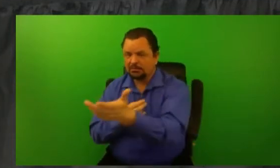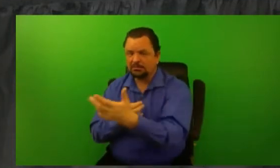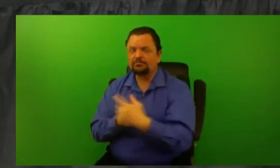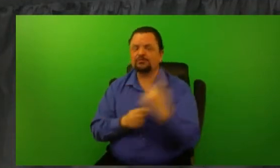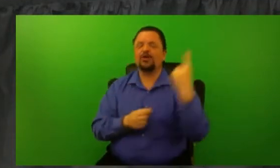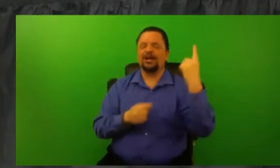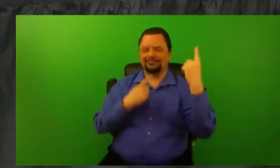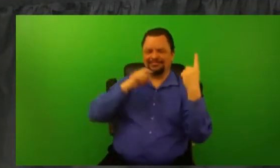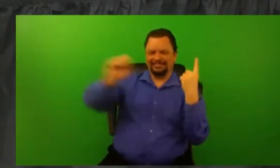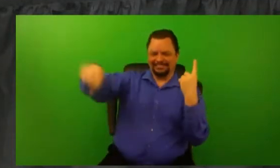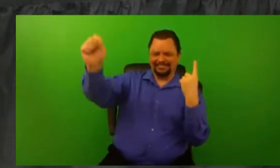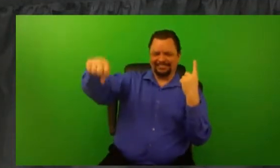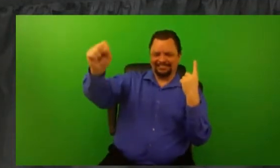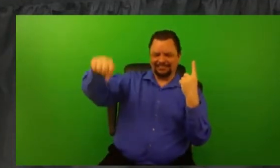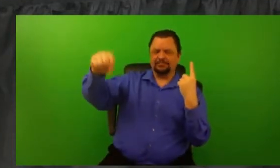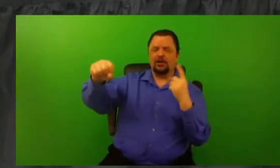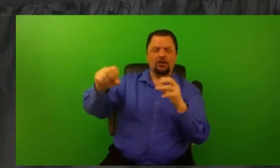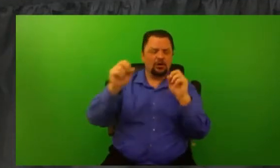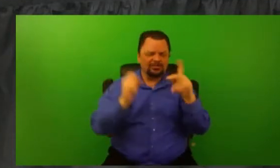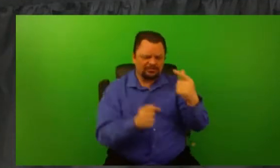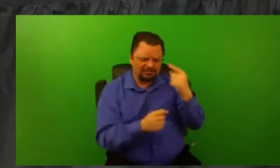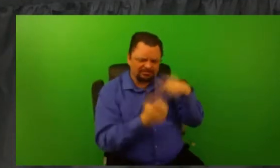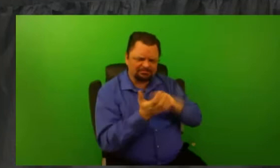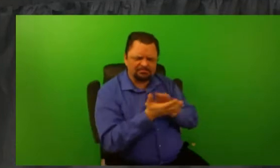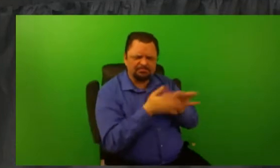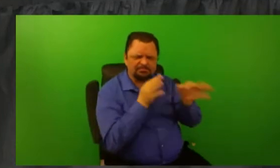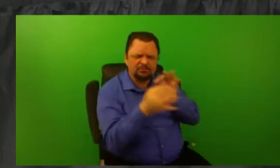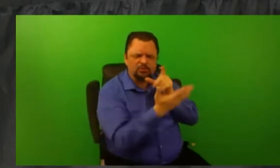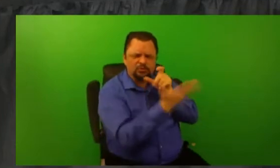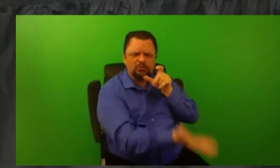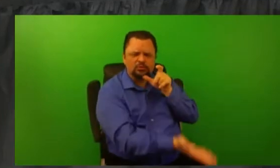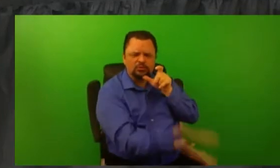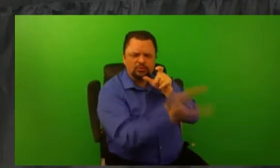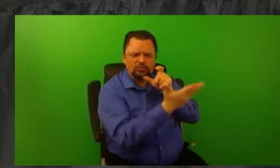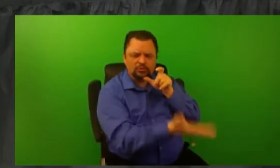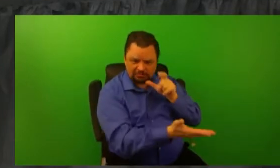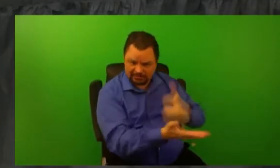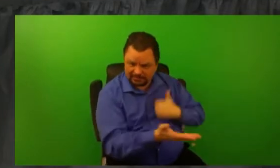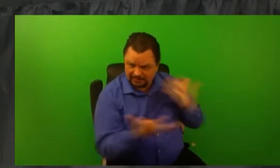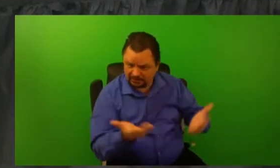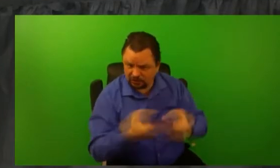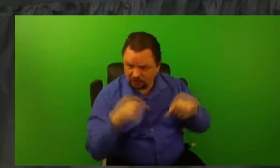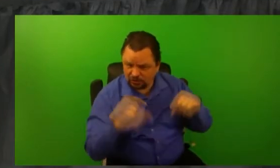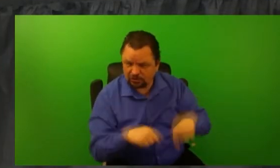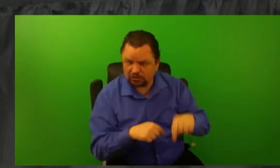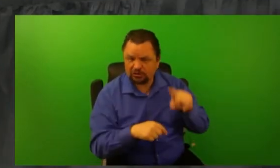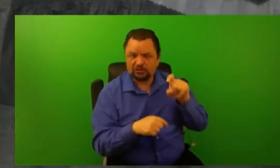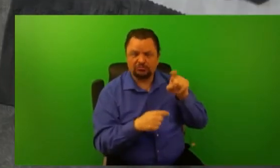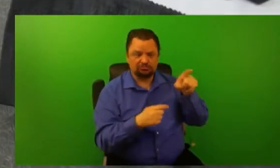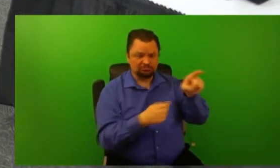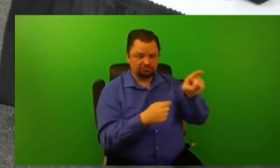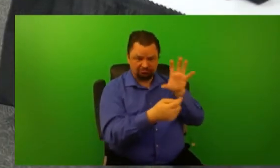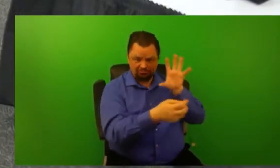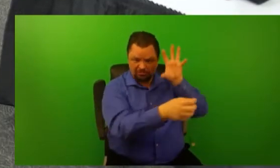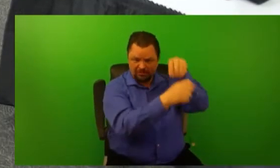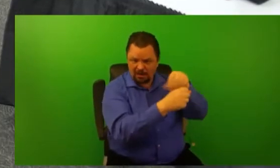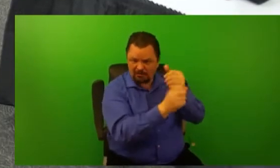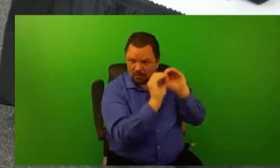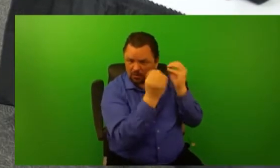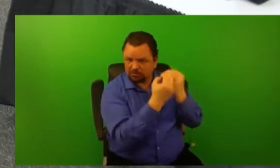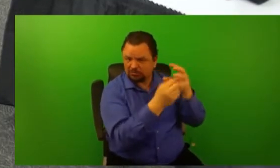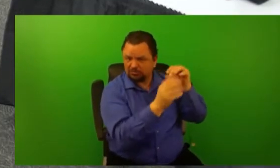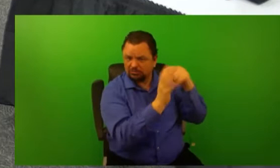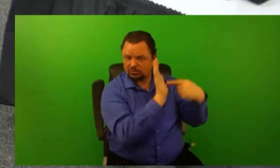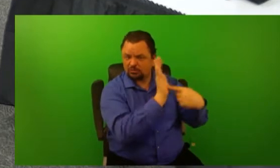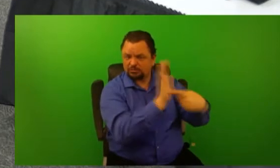Yes, good morning. Please identify yourself and let us know if you're a resident of the county and if you're affiliated with any